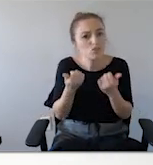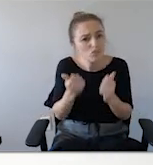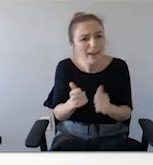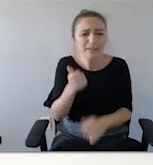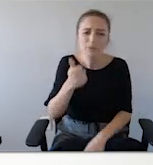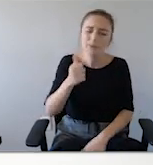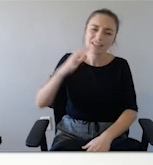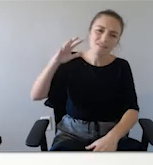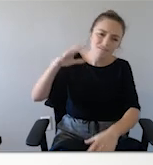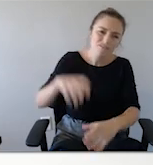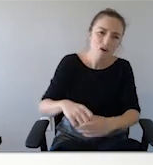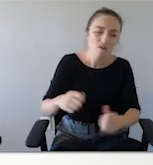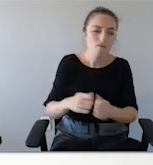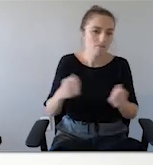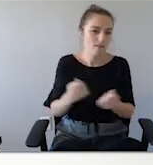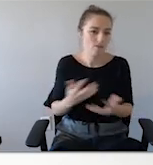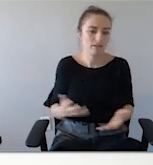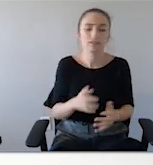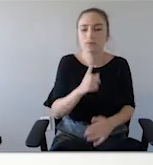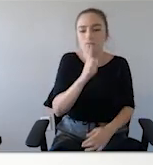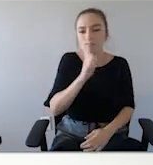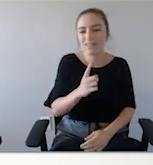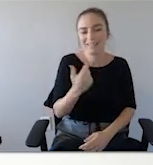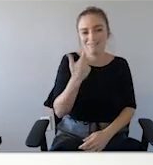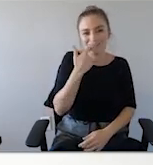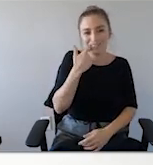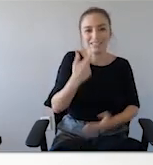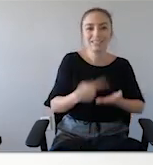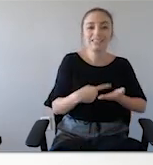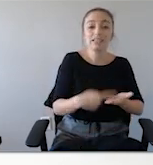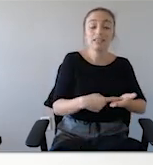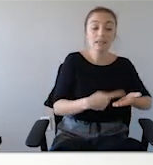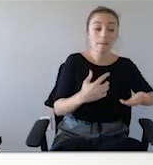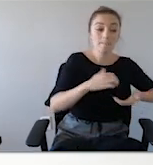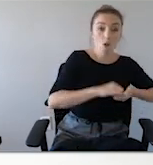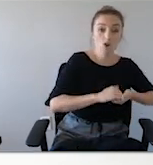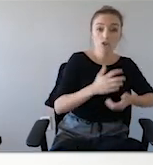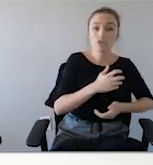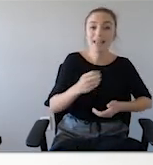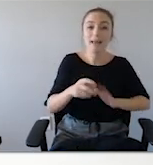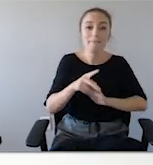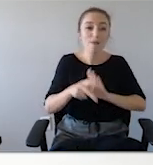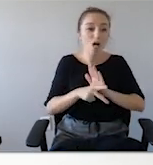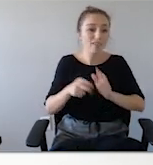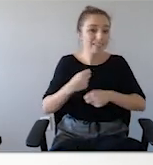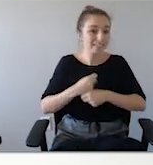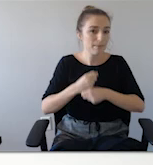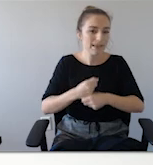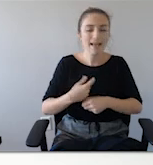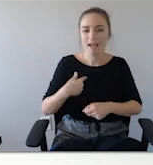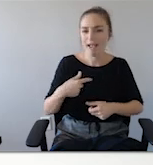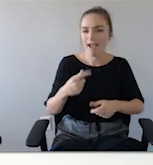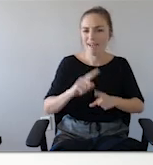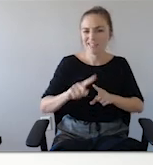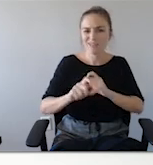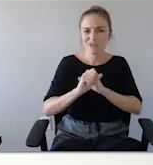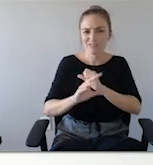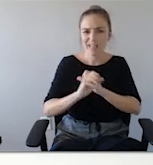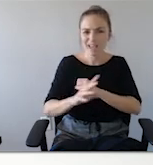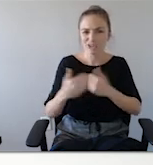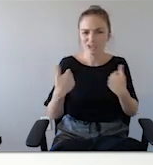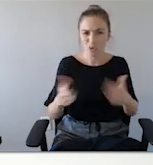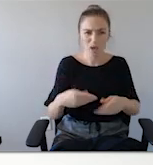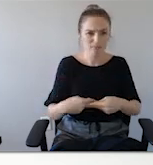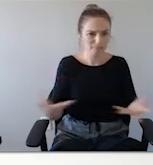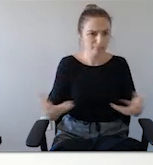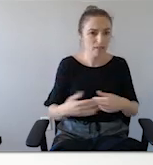have some flyers for that. If you're interested in, I'm going to be doing a presentation on it tomorrow morning at 10:30 in